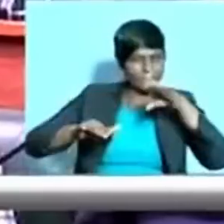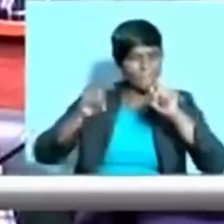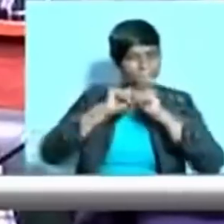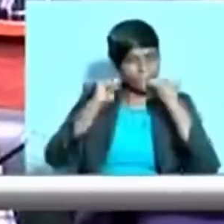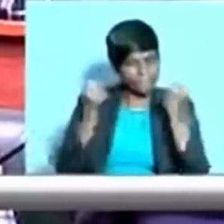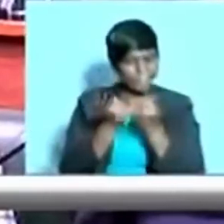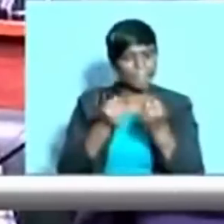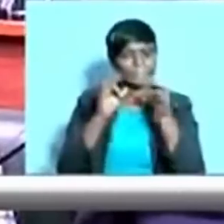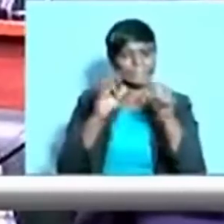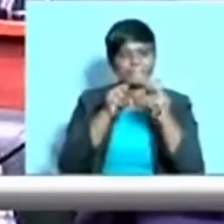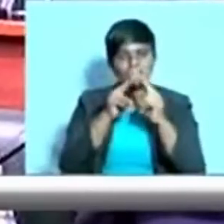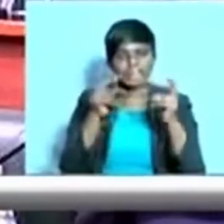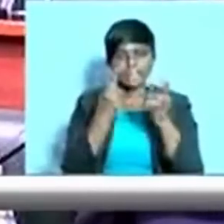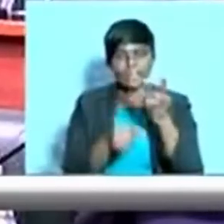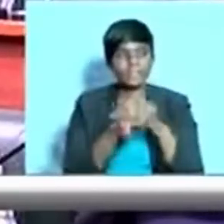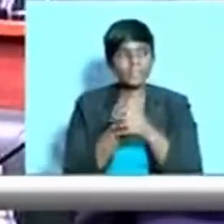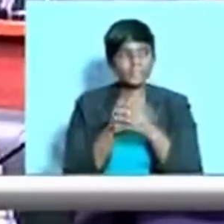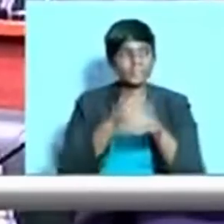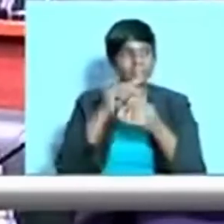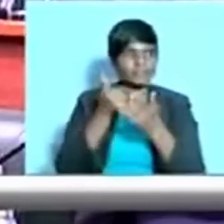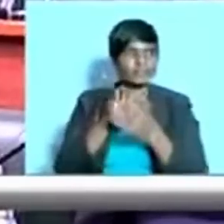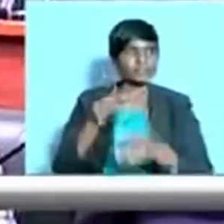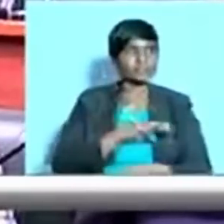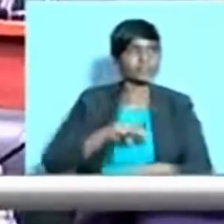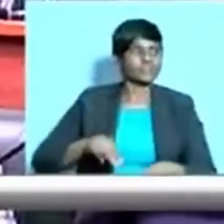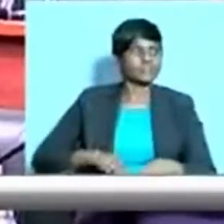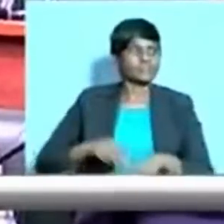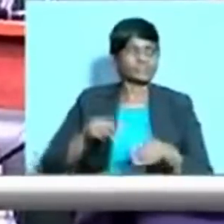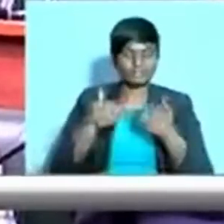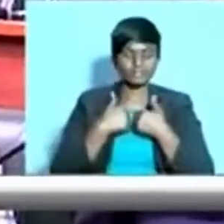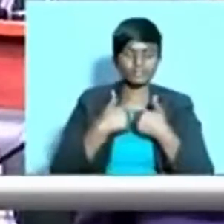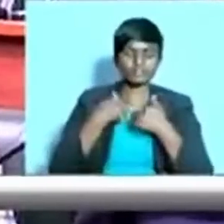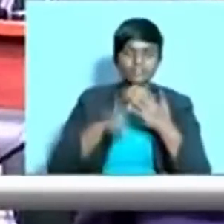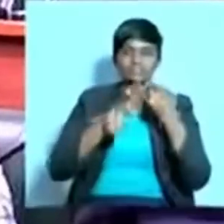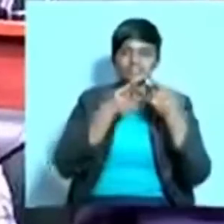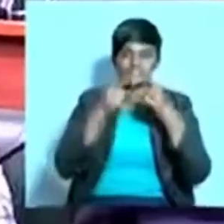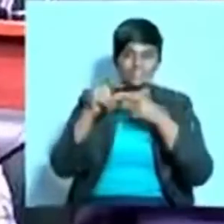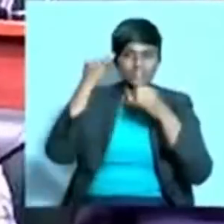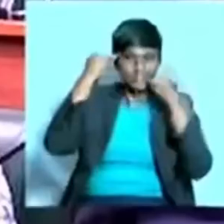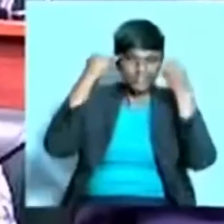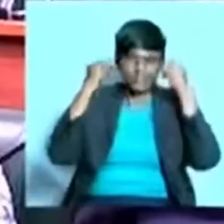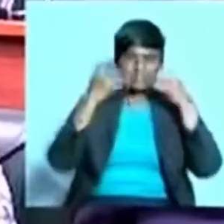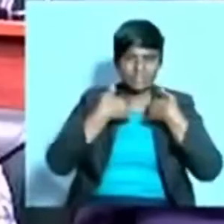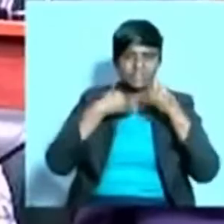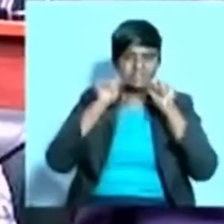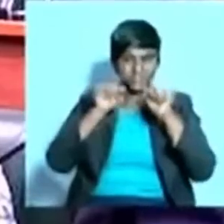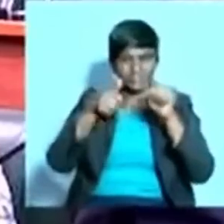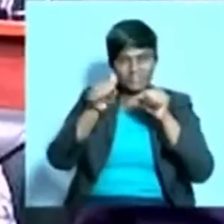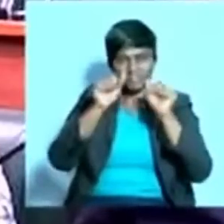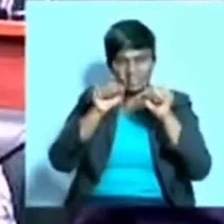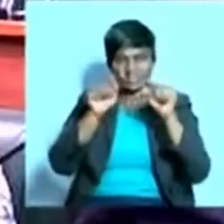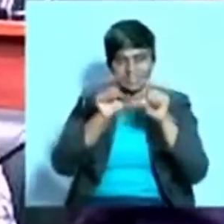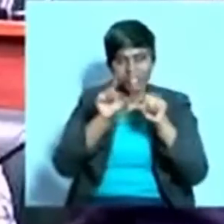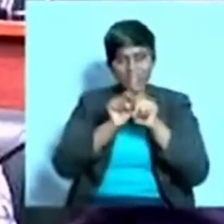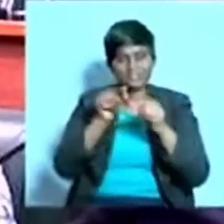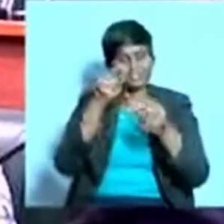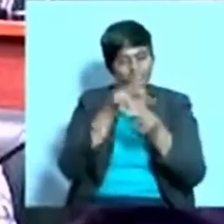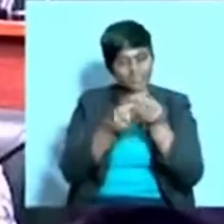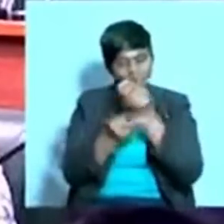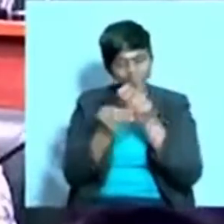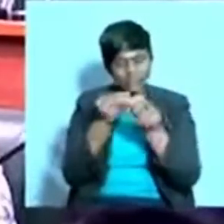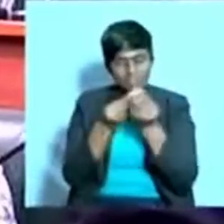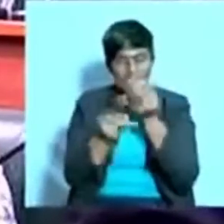delegation so that all the members, they have different ideas. They can be able to go and